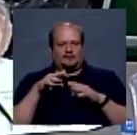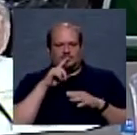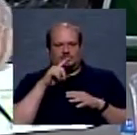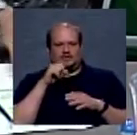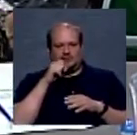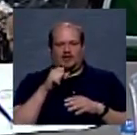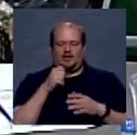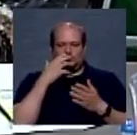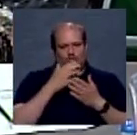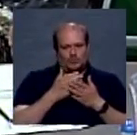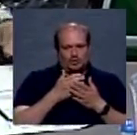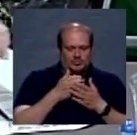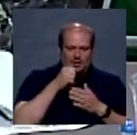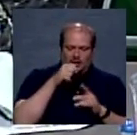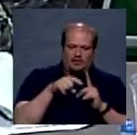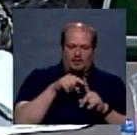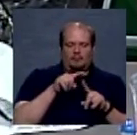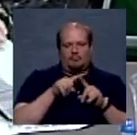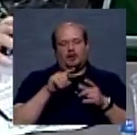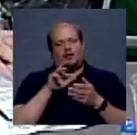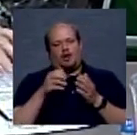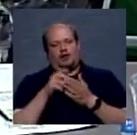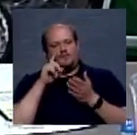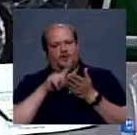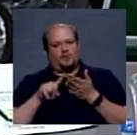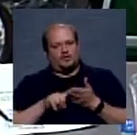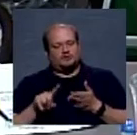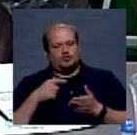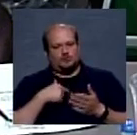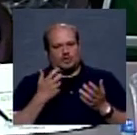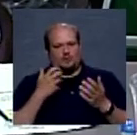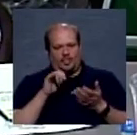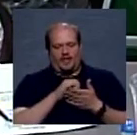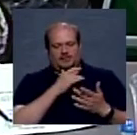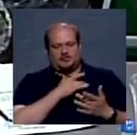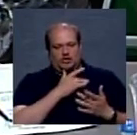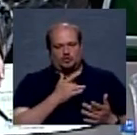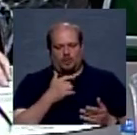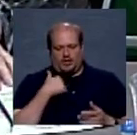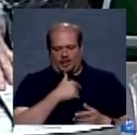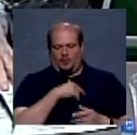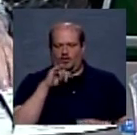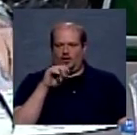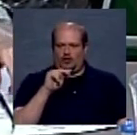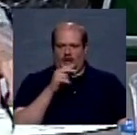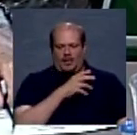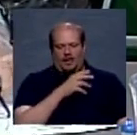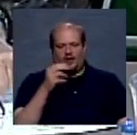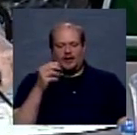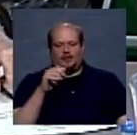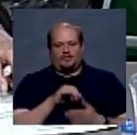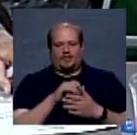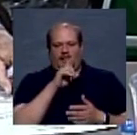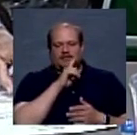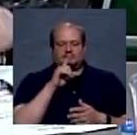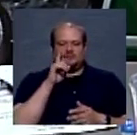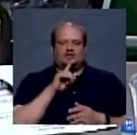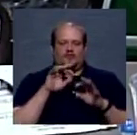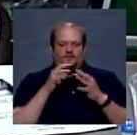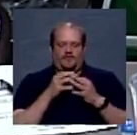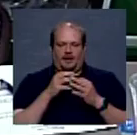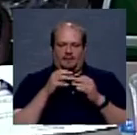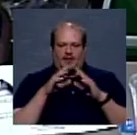desirable. But all of the research that I've done says that this is the trend that we're in, and that single-family